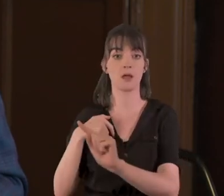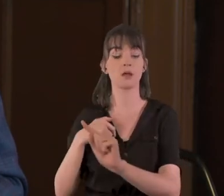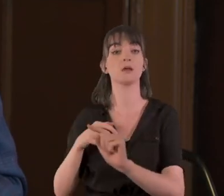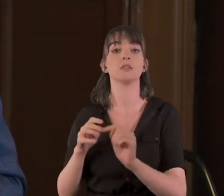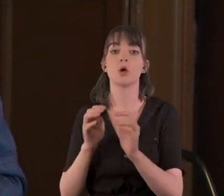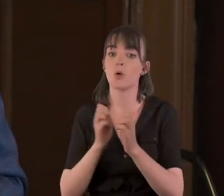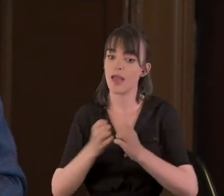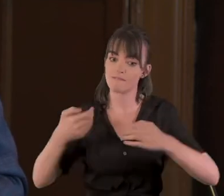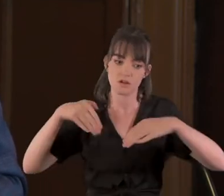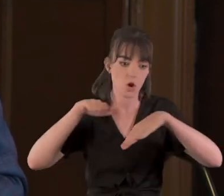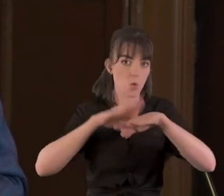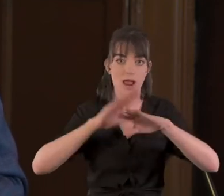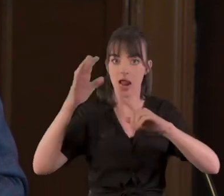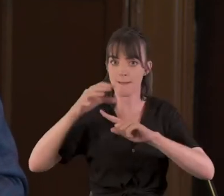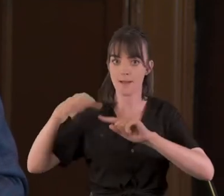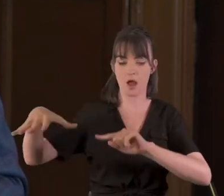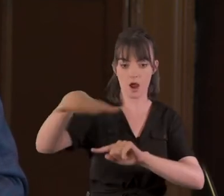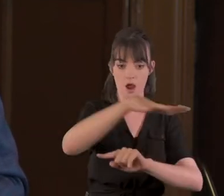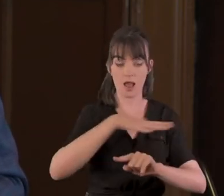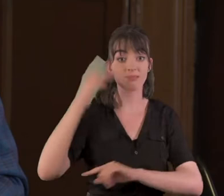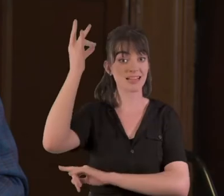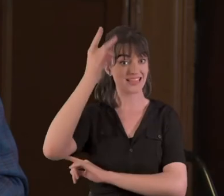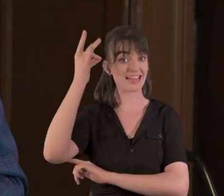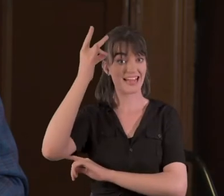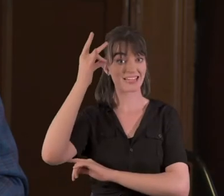the emperor king was the monarch.